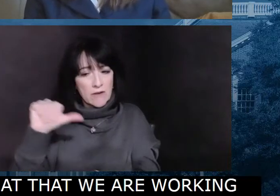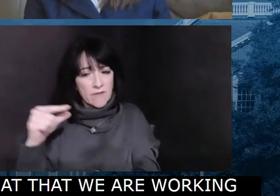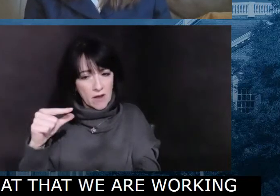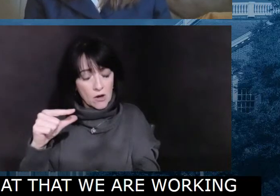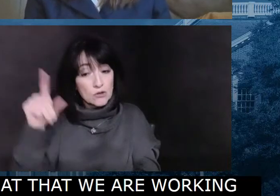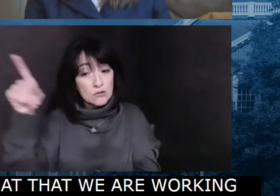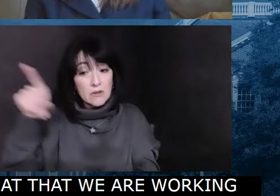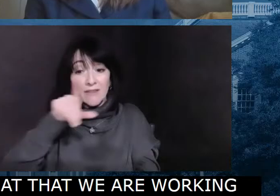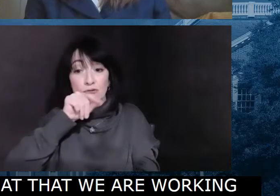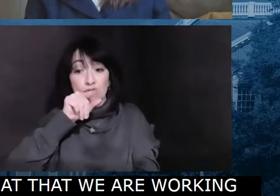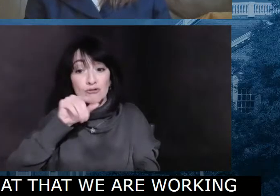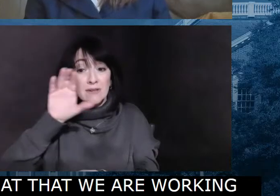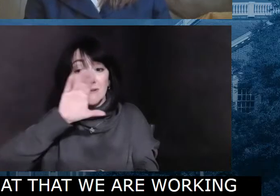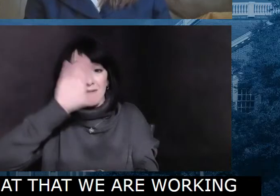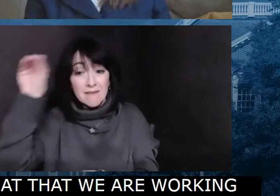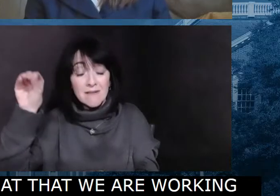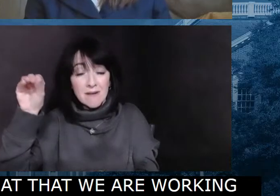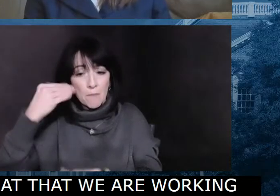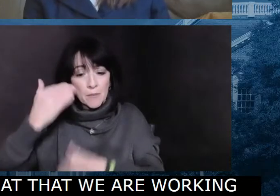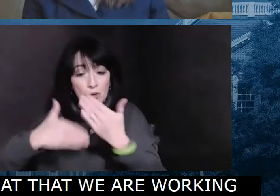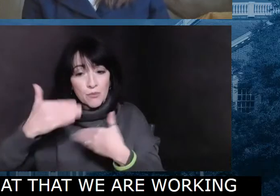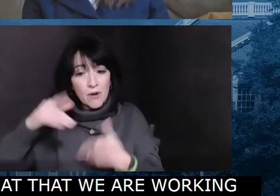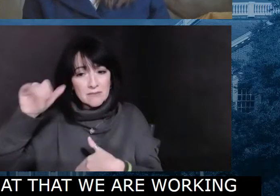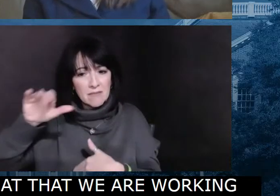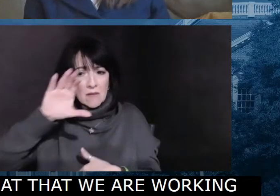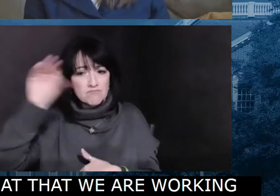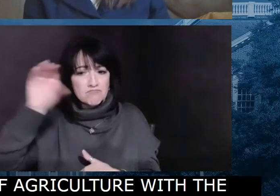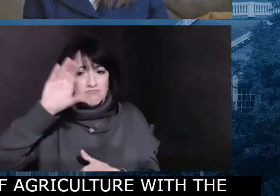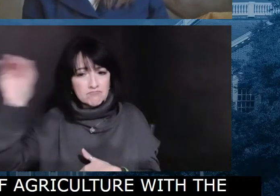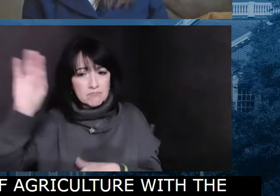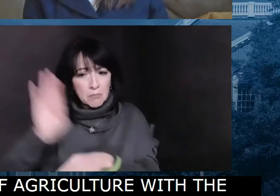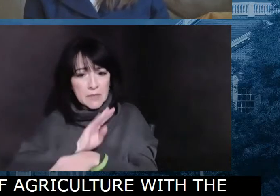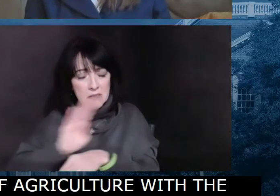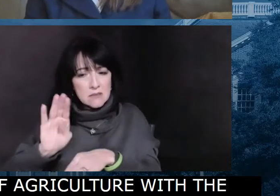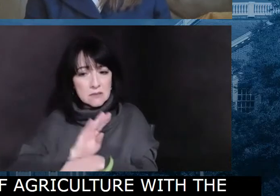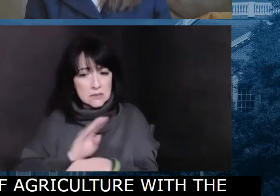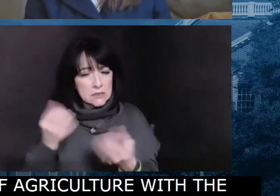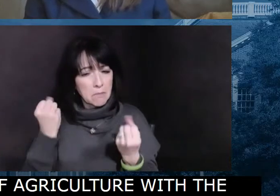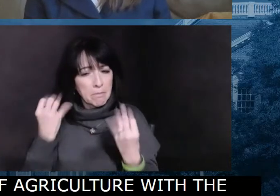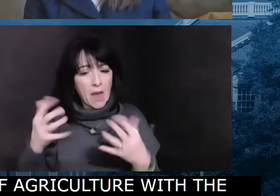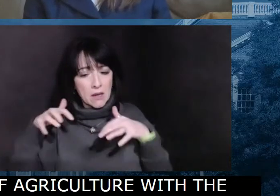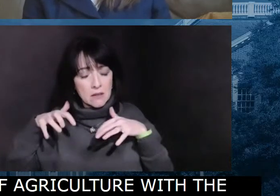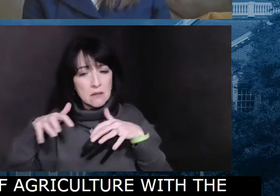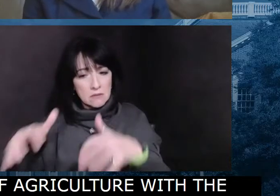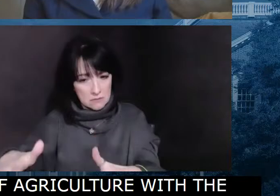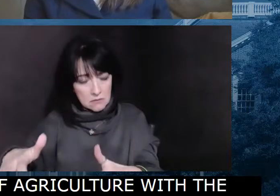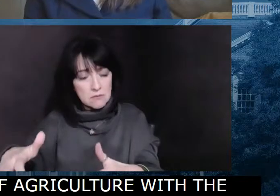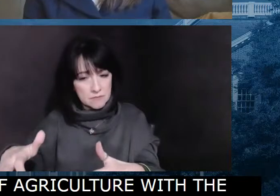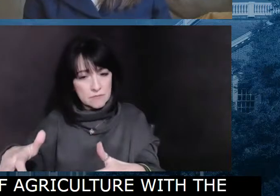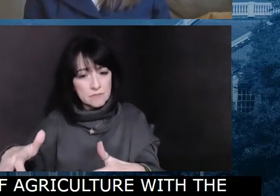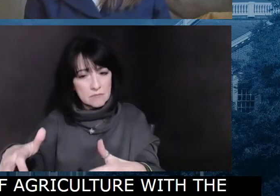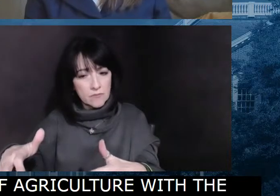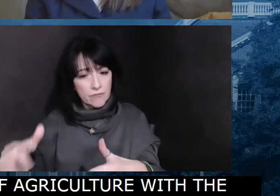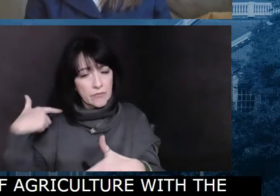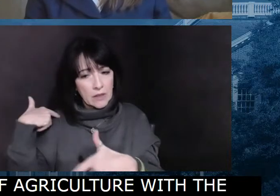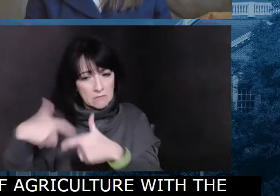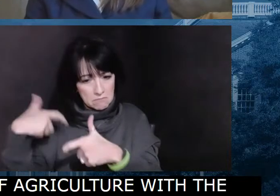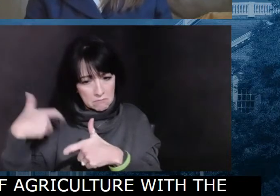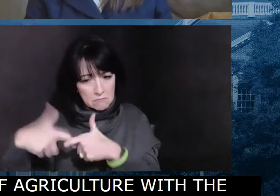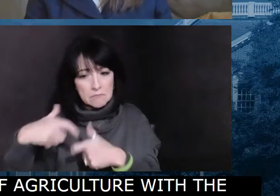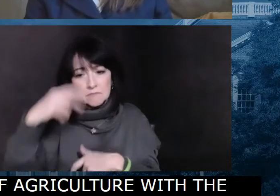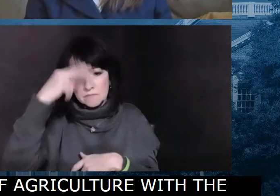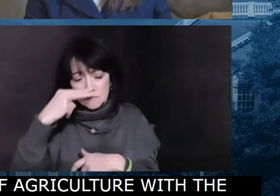for the vaccination of the employees and those companies, which are a significant Latino,